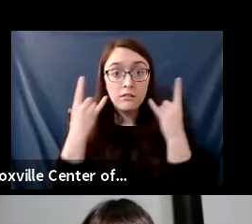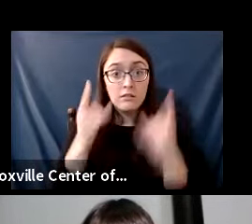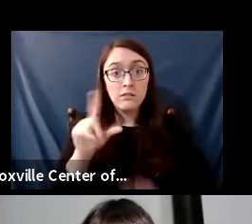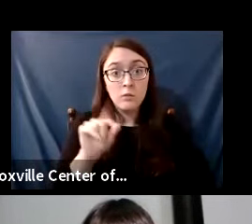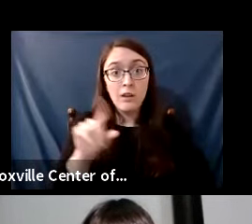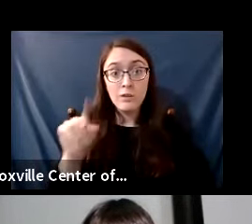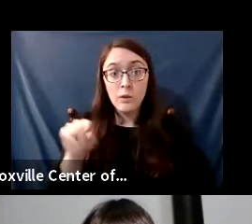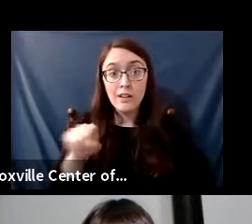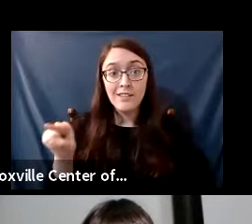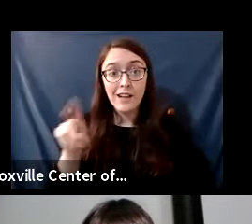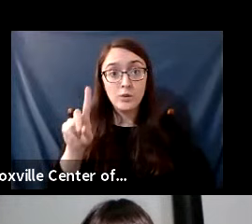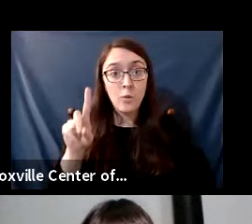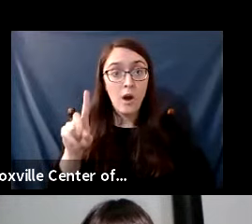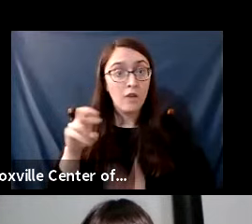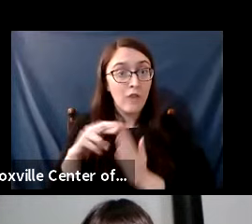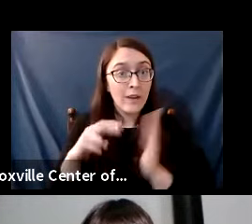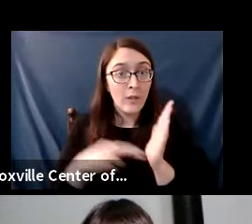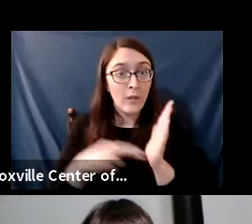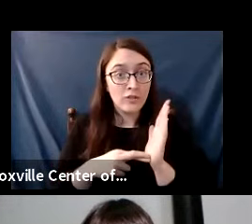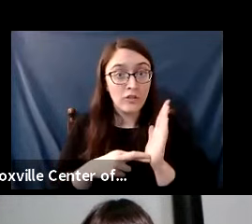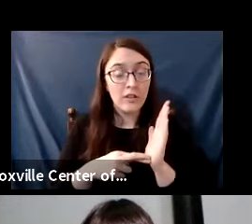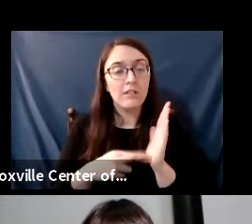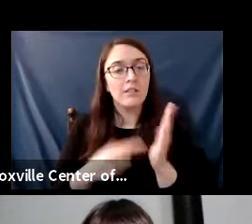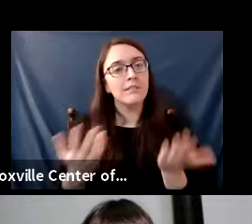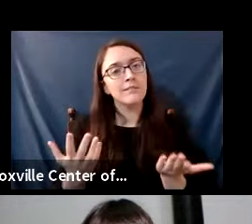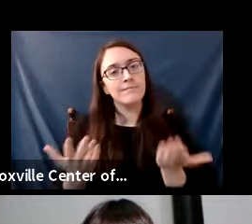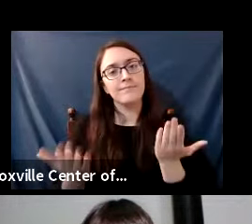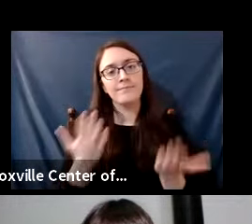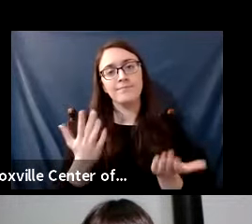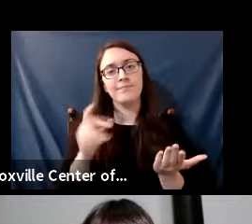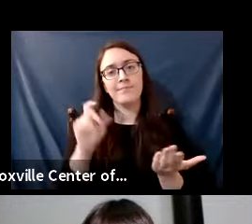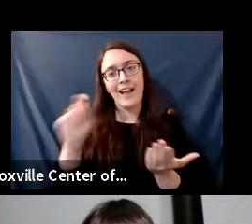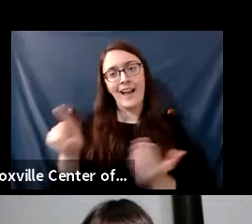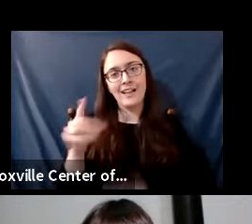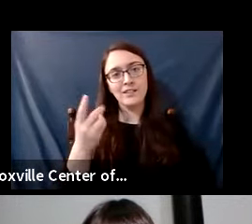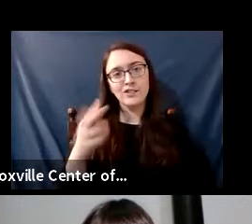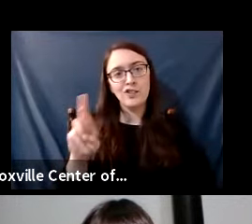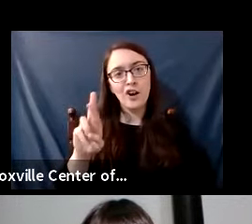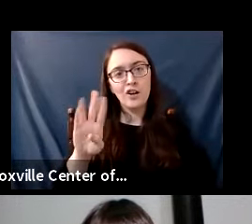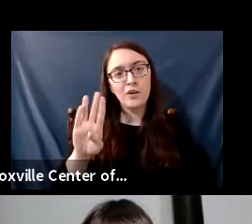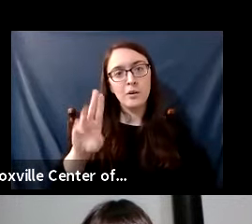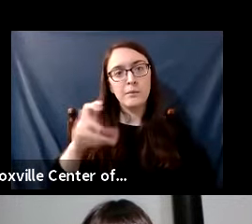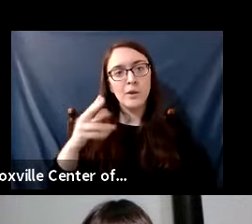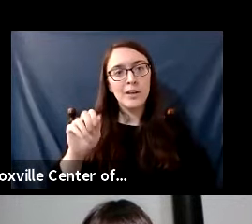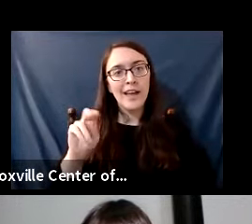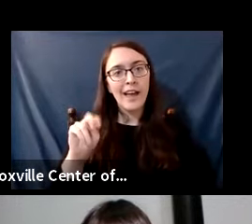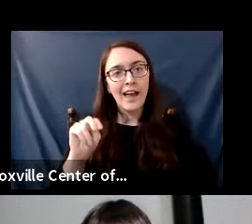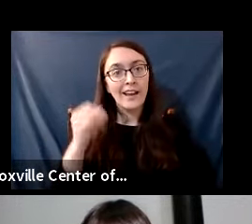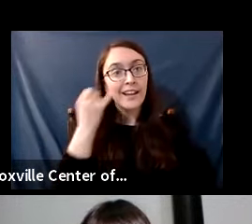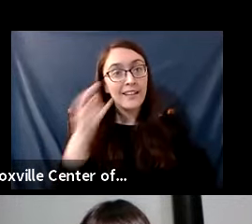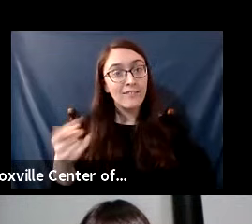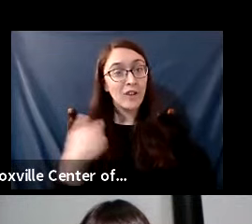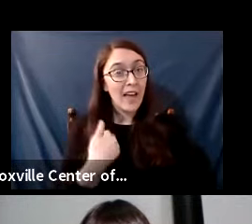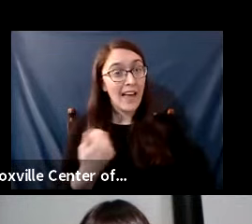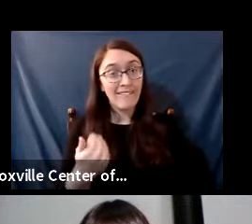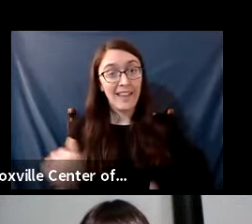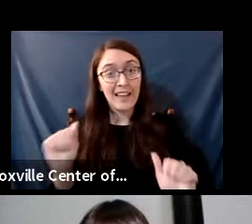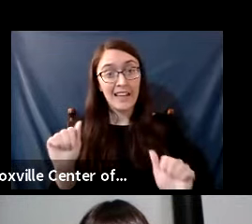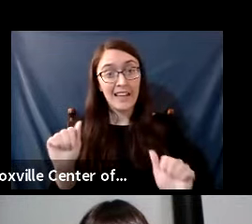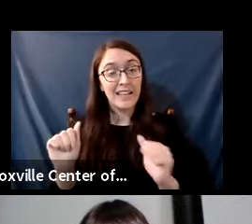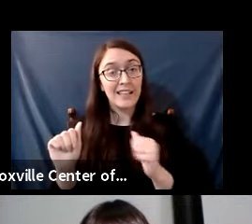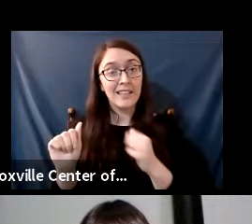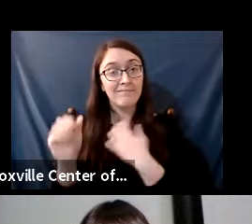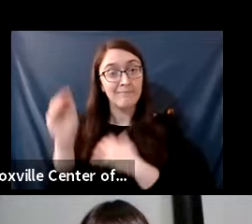Usually at this point, I may ask Dr. Buchanan if she's had any input to the Knox County Health Department